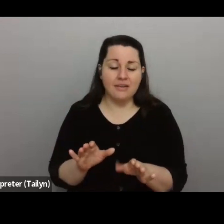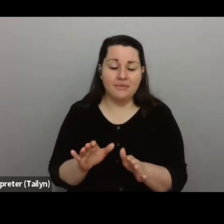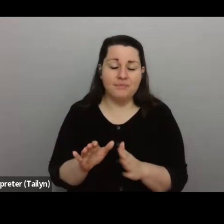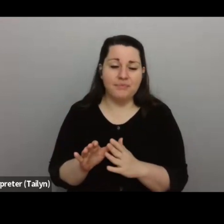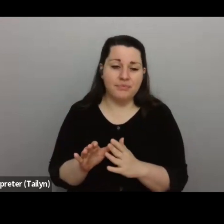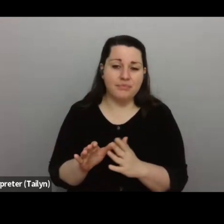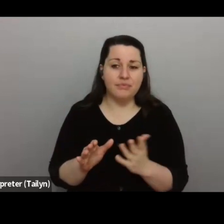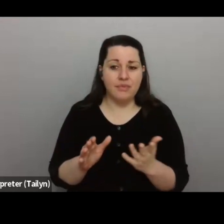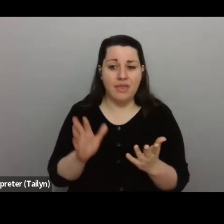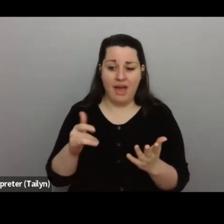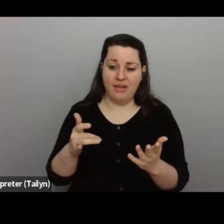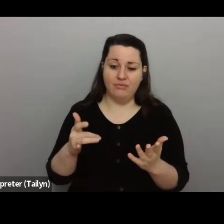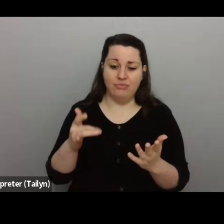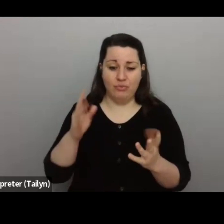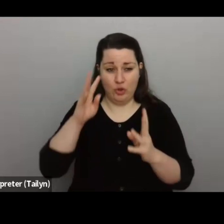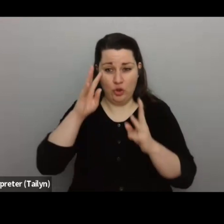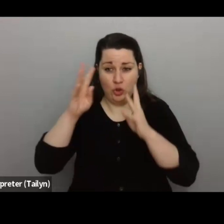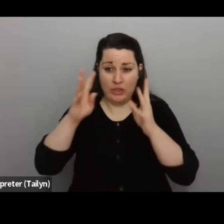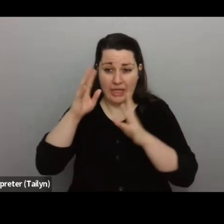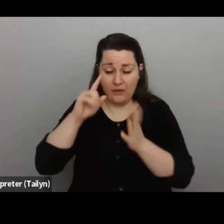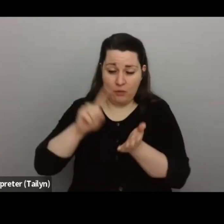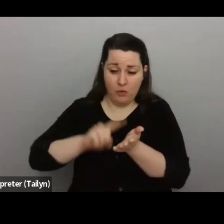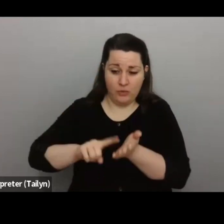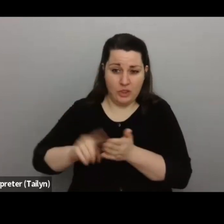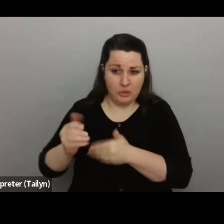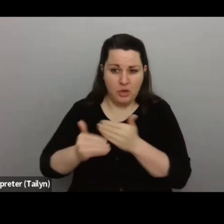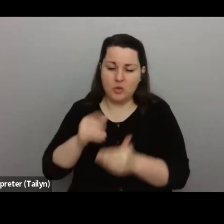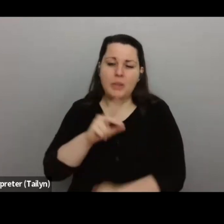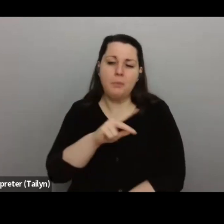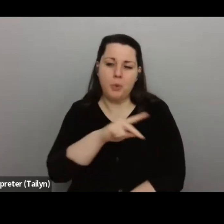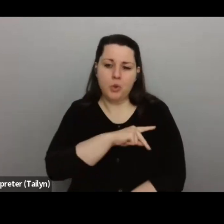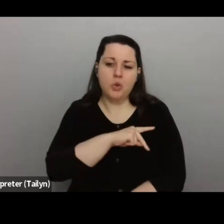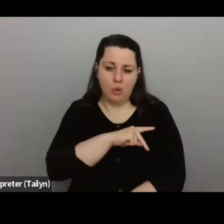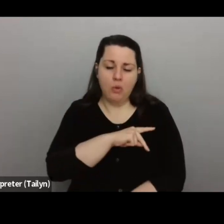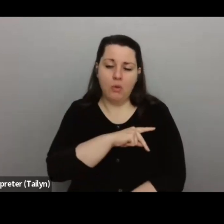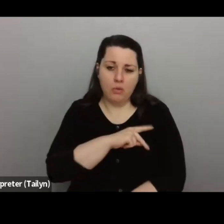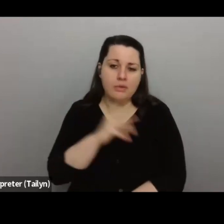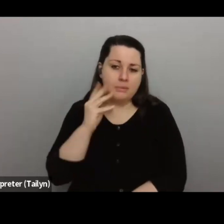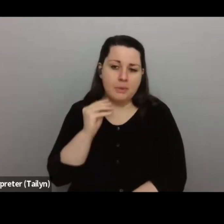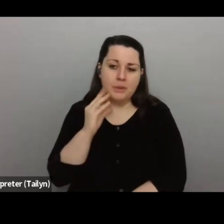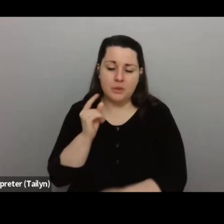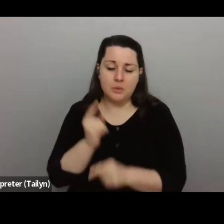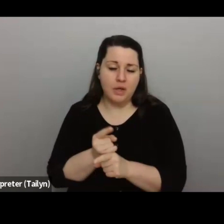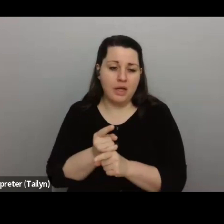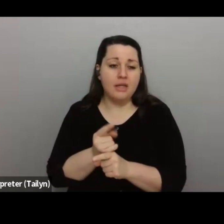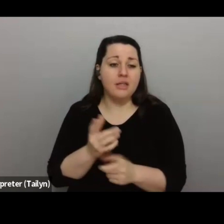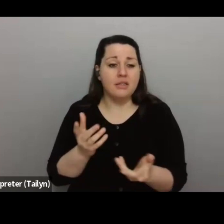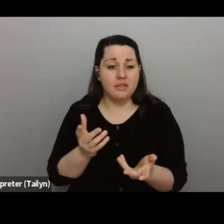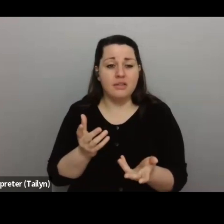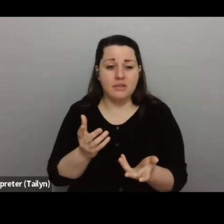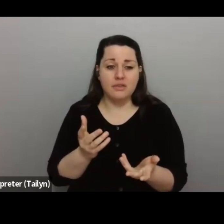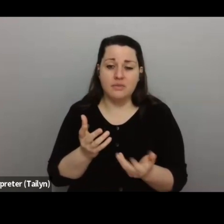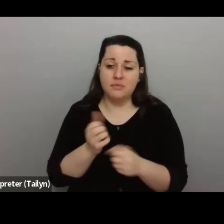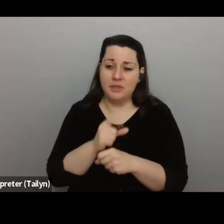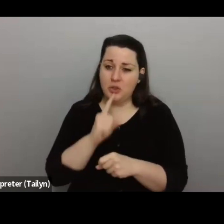being creative, even in the research process, is a very personal experience, right? So I want to make sure